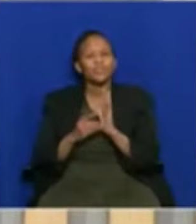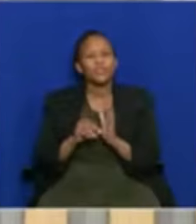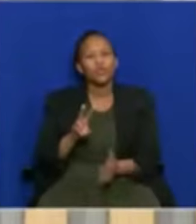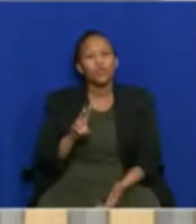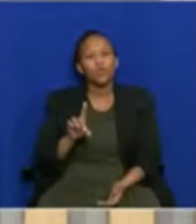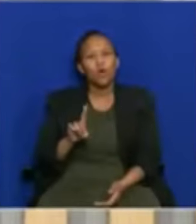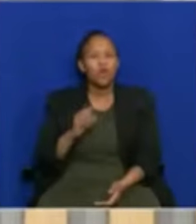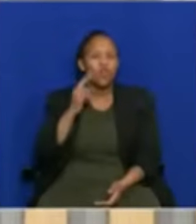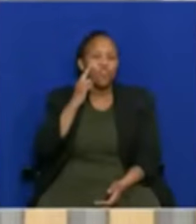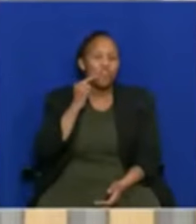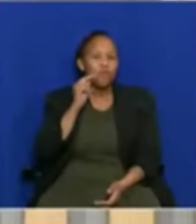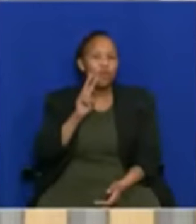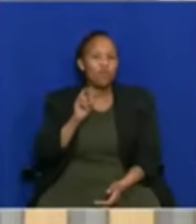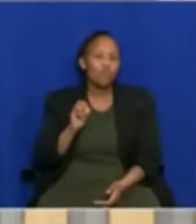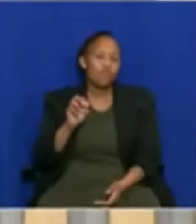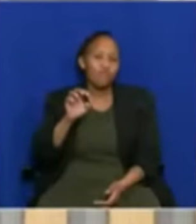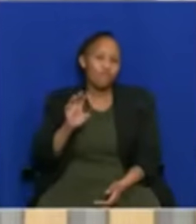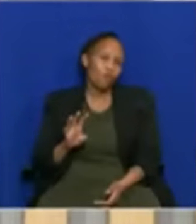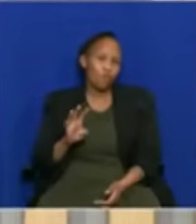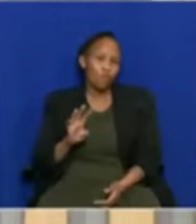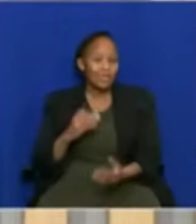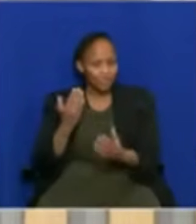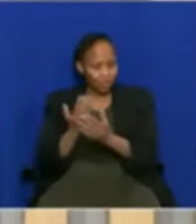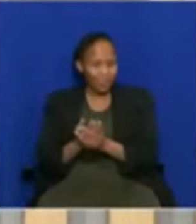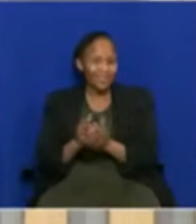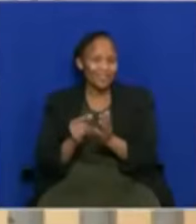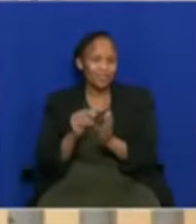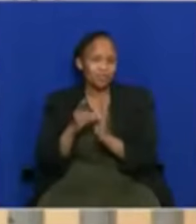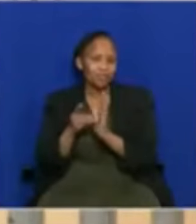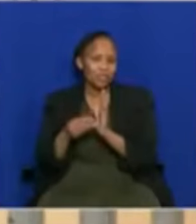Indeed. That's on the document. Yes, thanks.